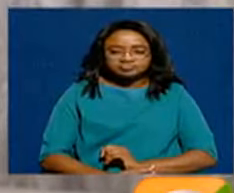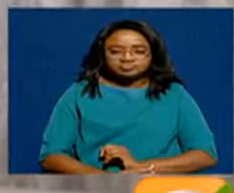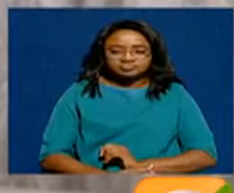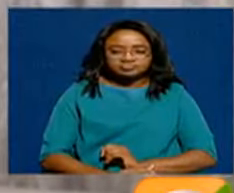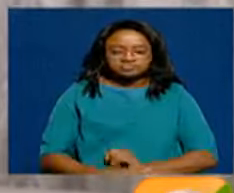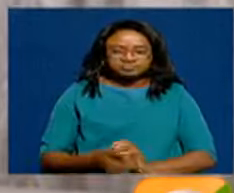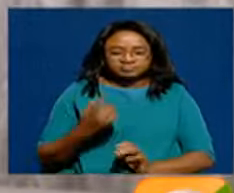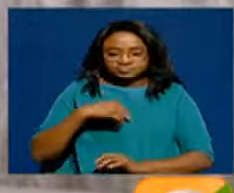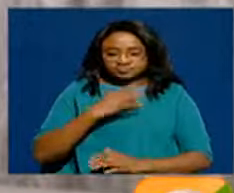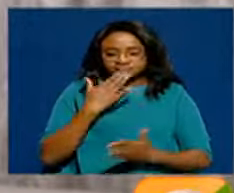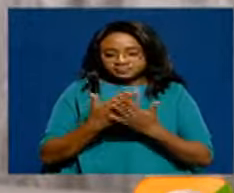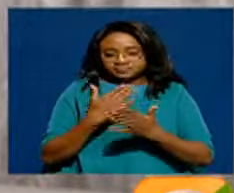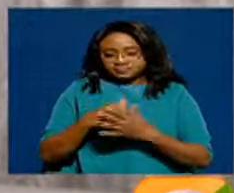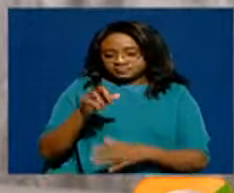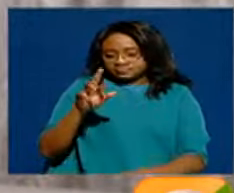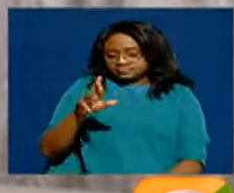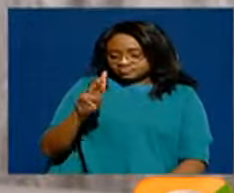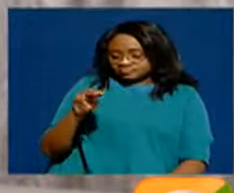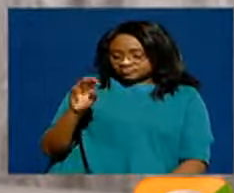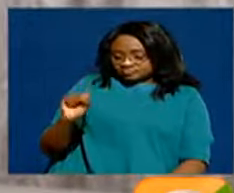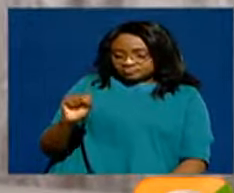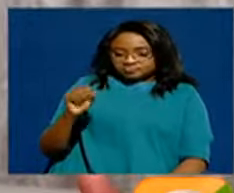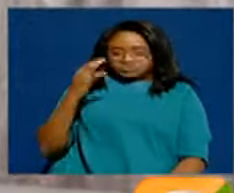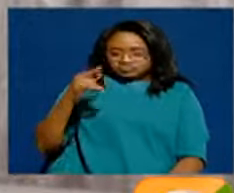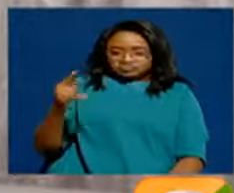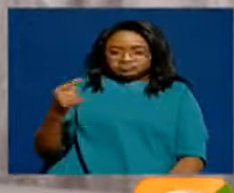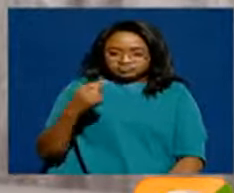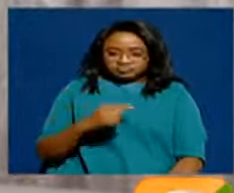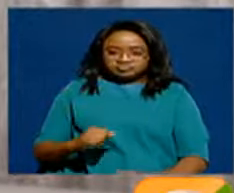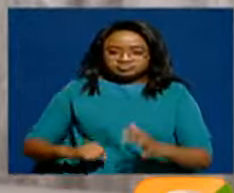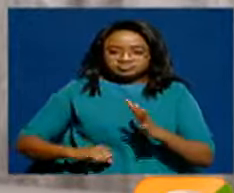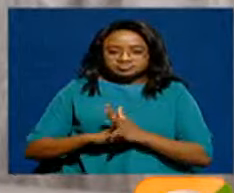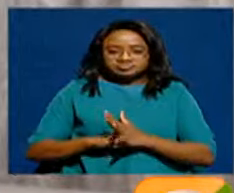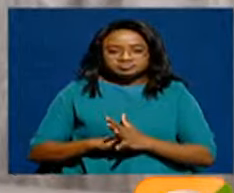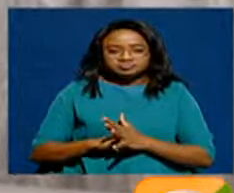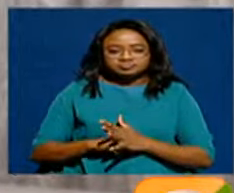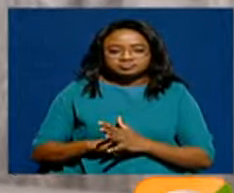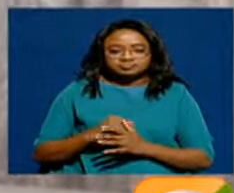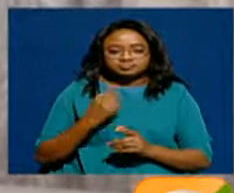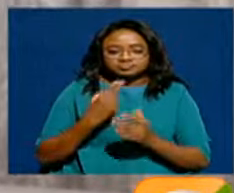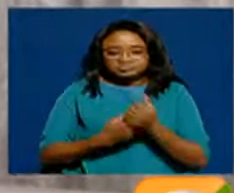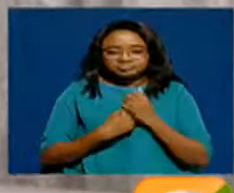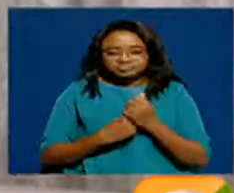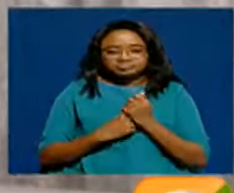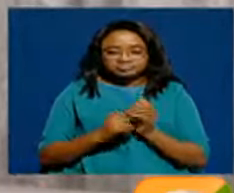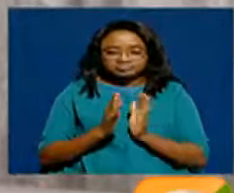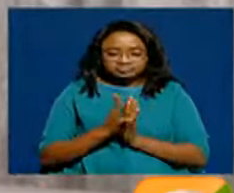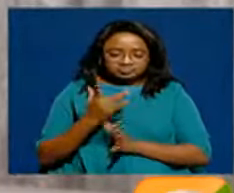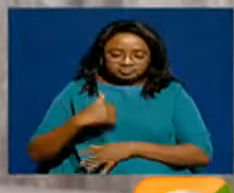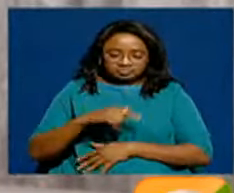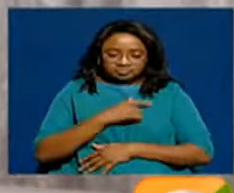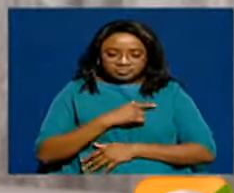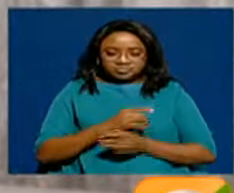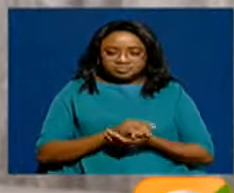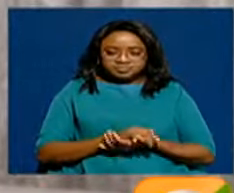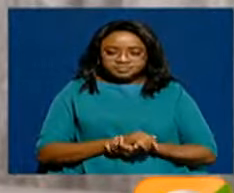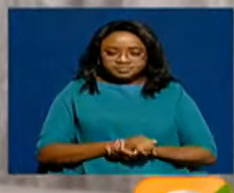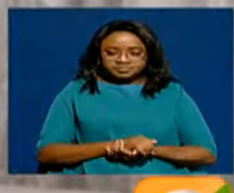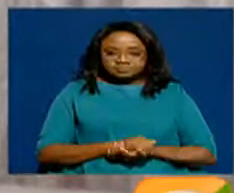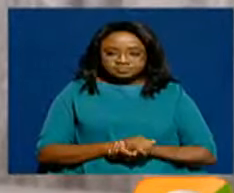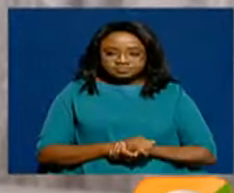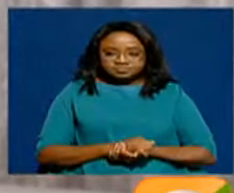thankful to Royal Media for coming together with us, kukua partners wetu.